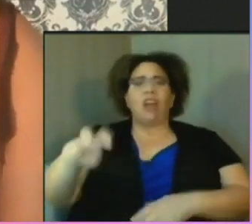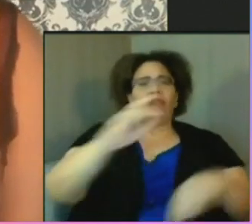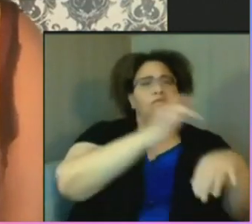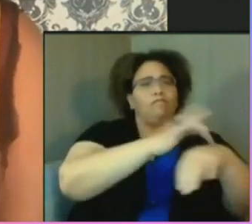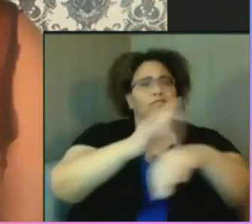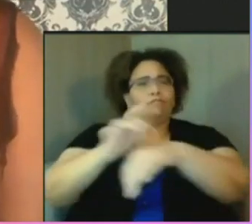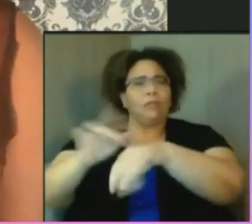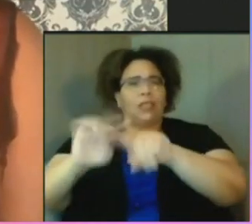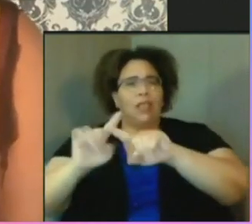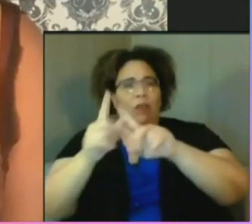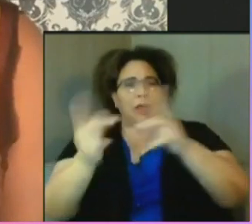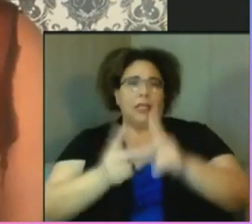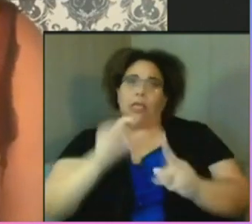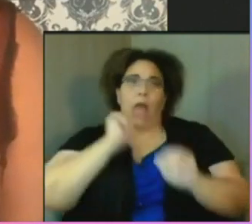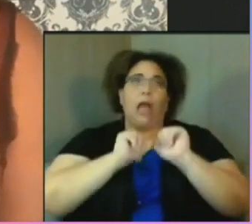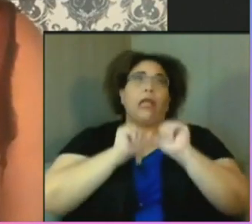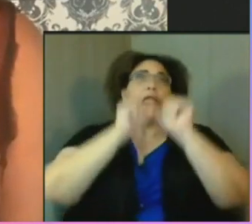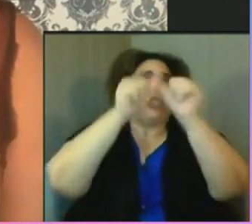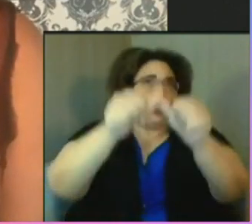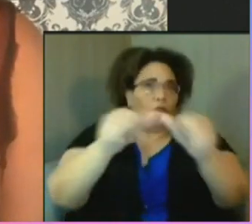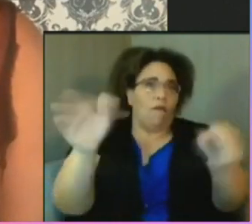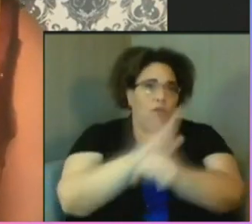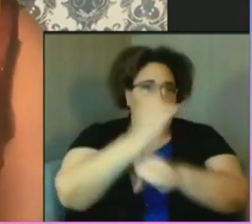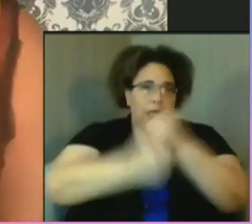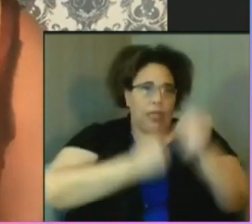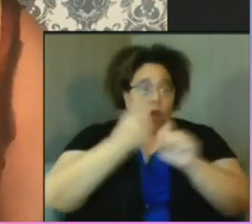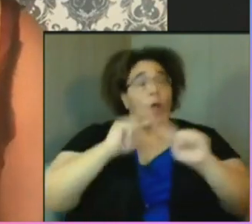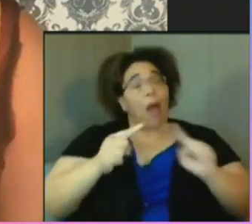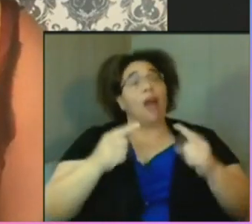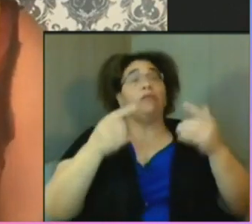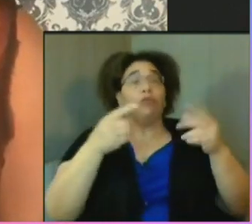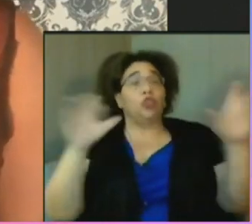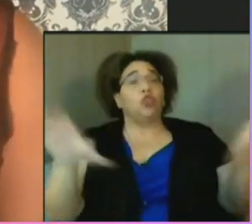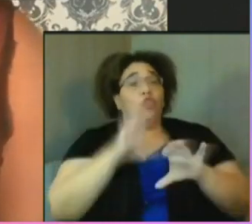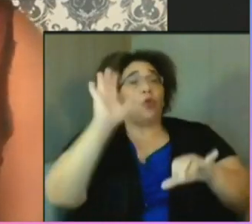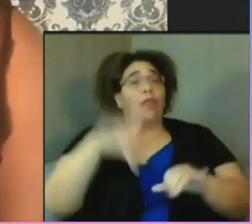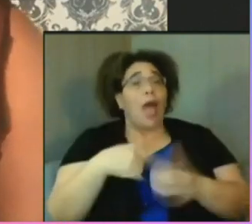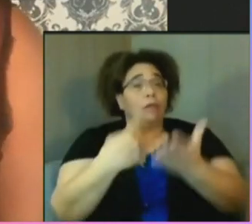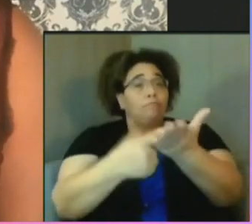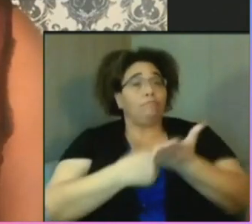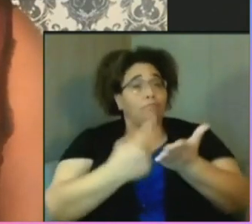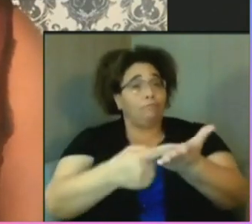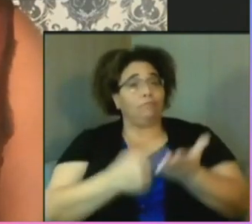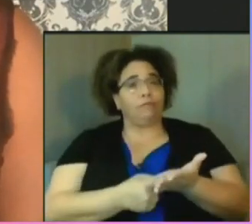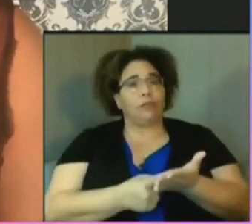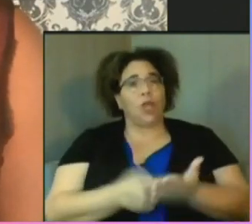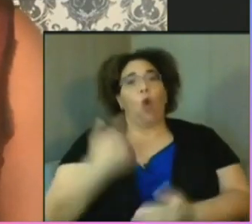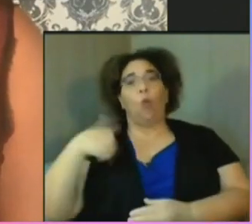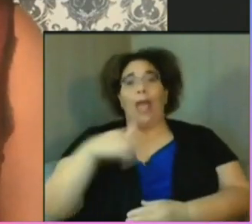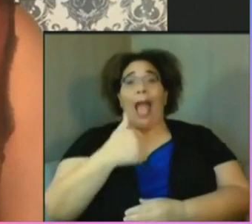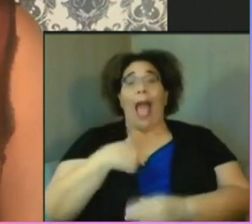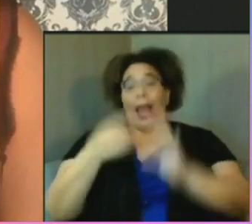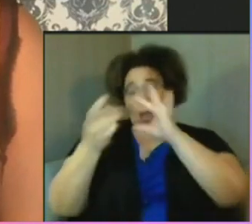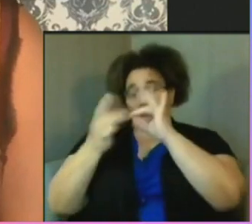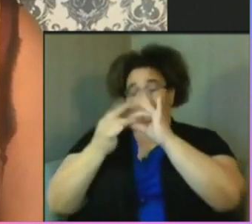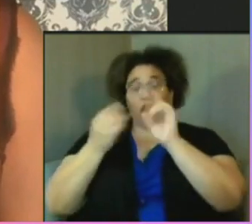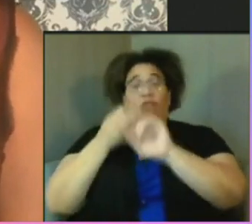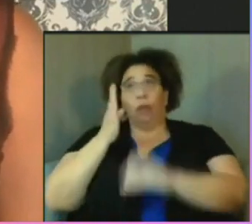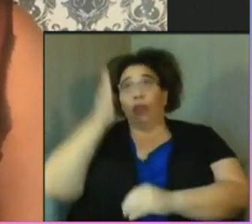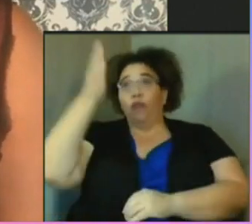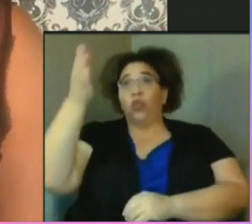and on, not continuously, of course, to do just that. Of course, we had glimpses of the future from the